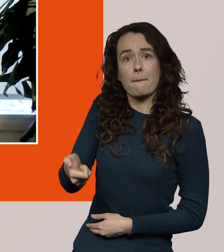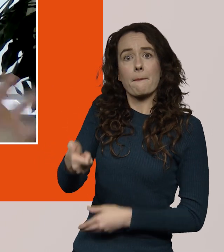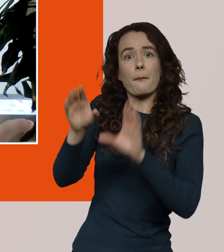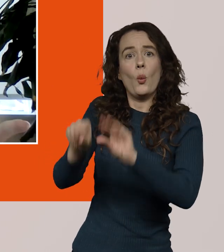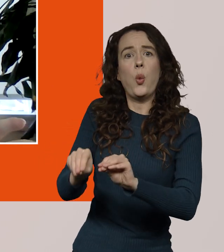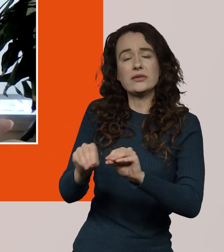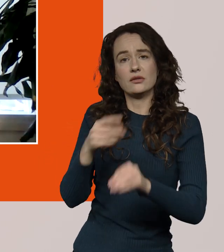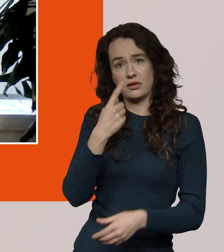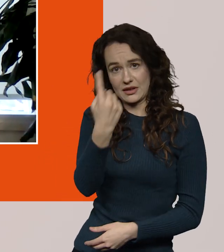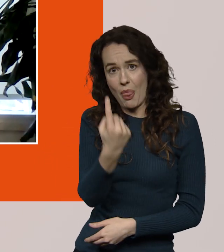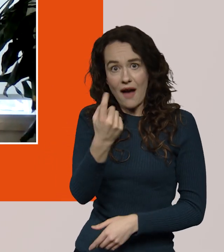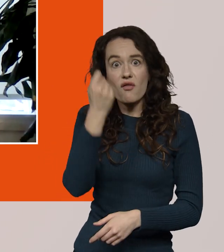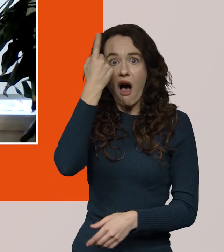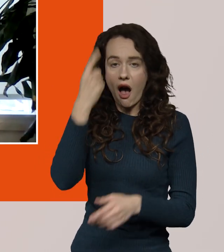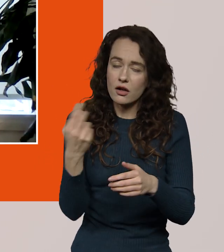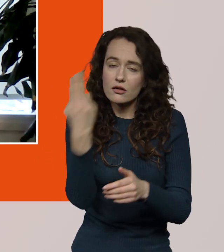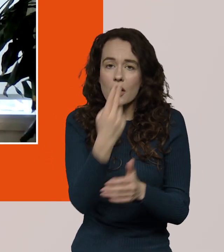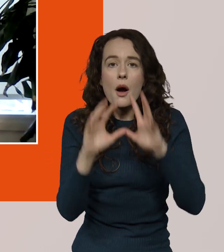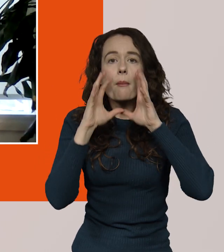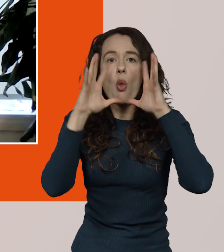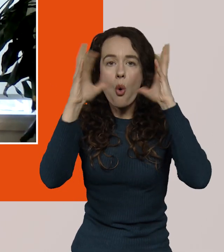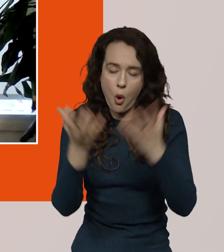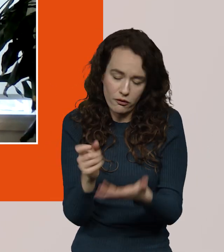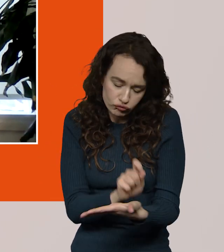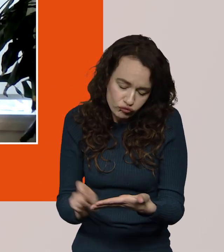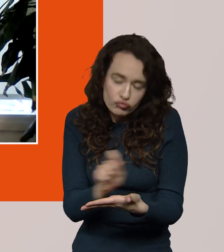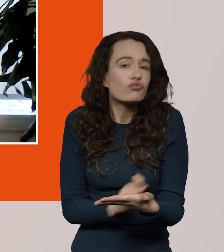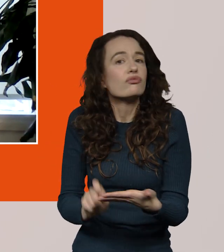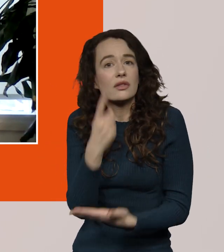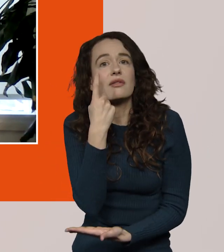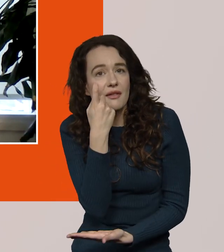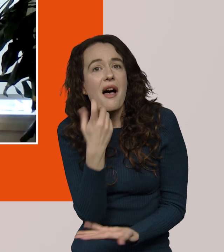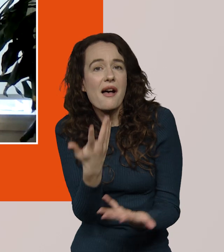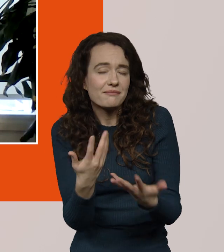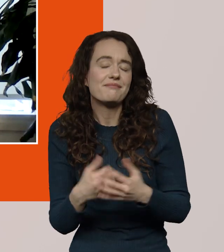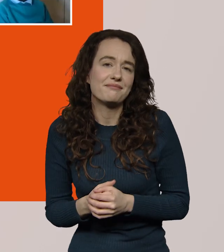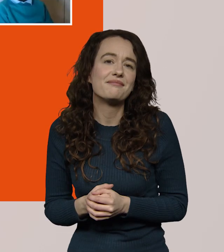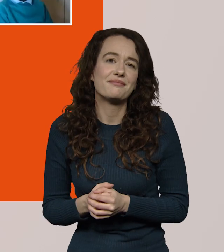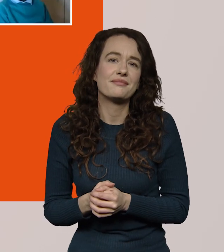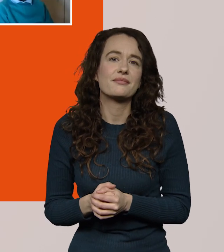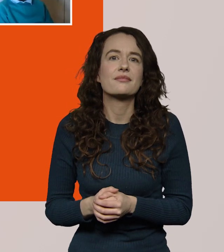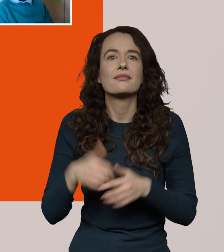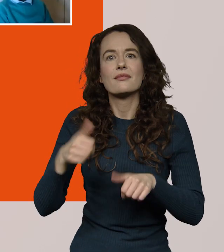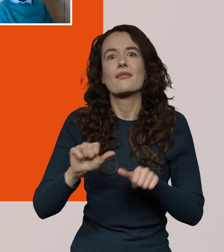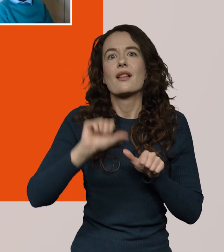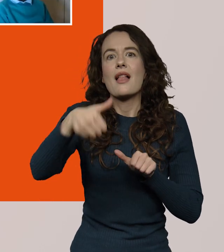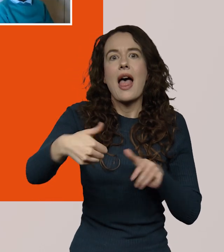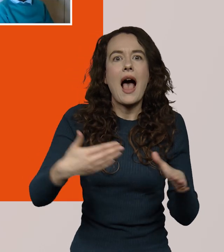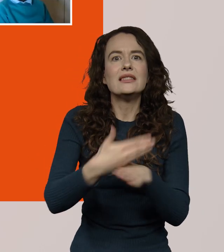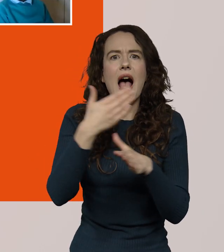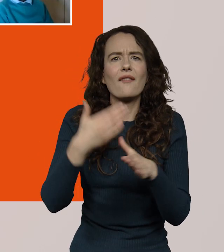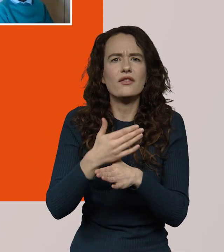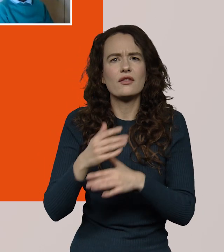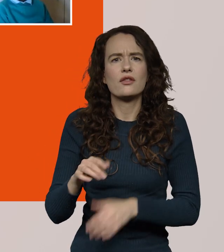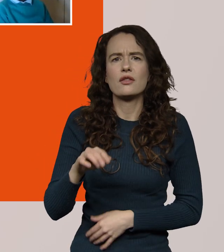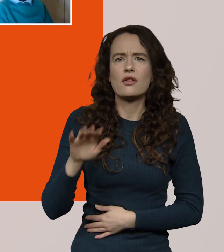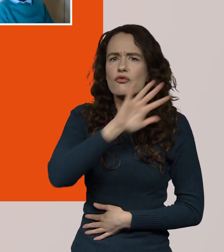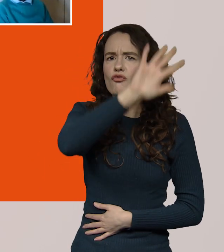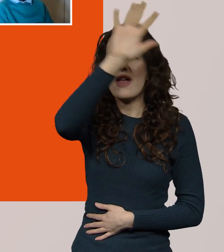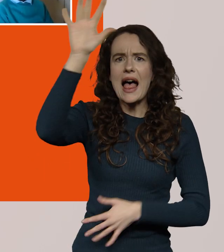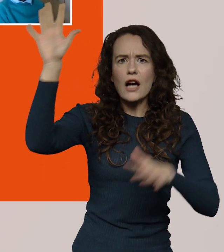sisters, and it's really nice because one of my sisters does exactly what I do. So she can understand what I'm going through. And whenever I